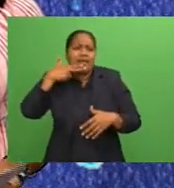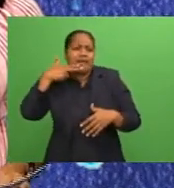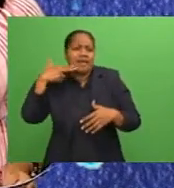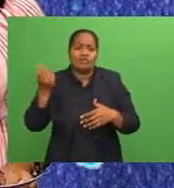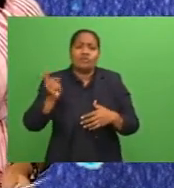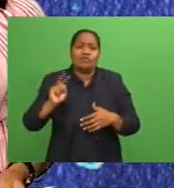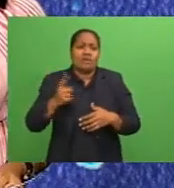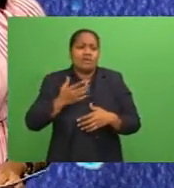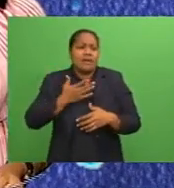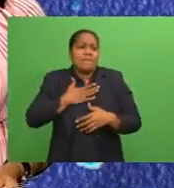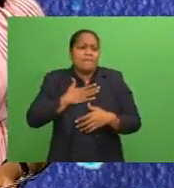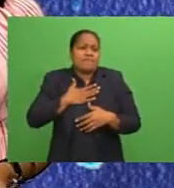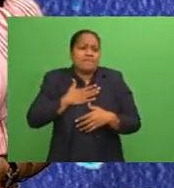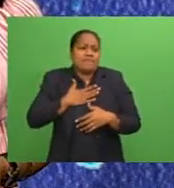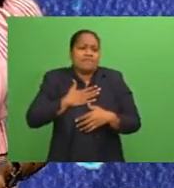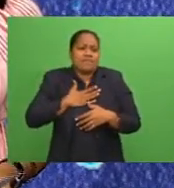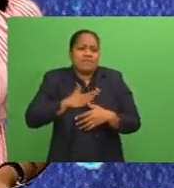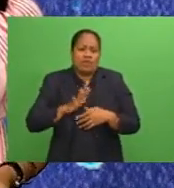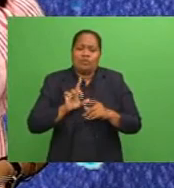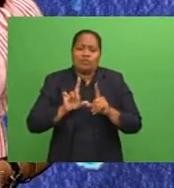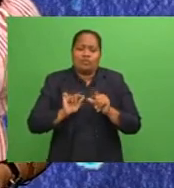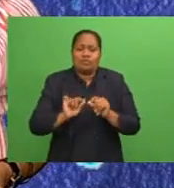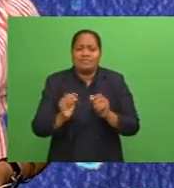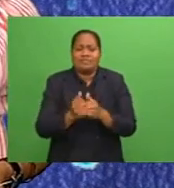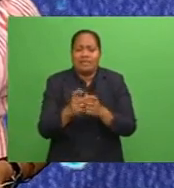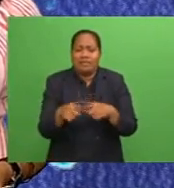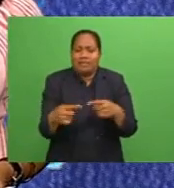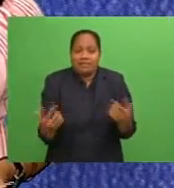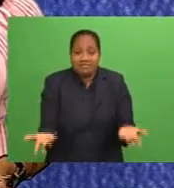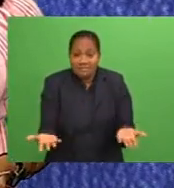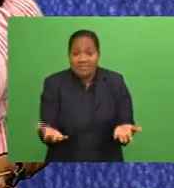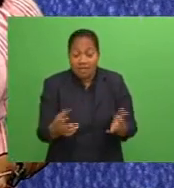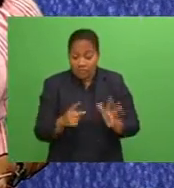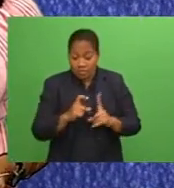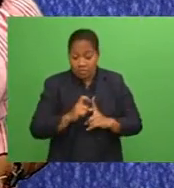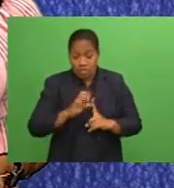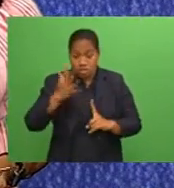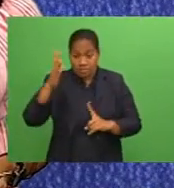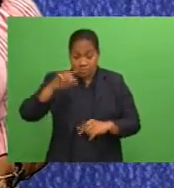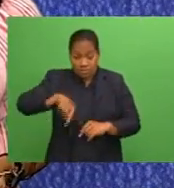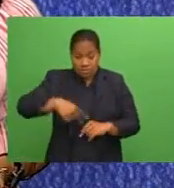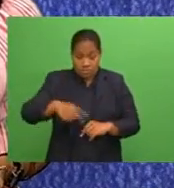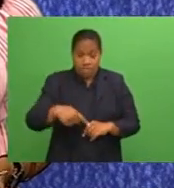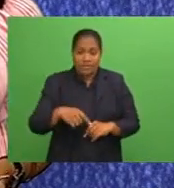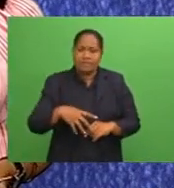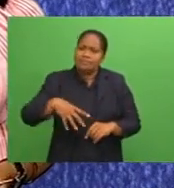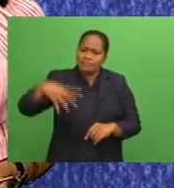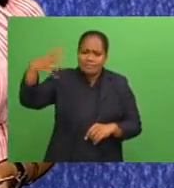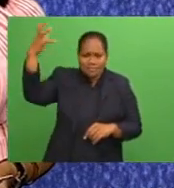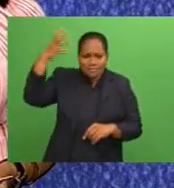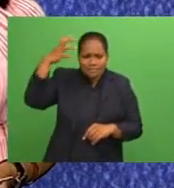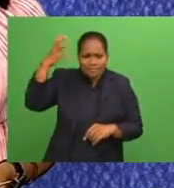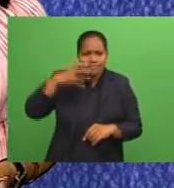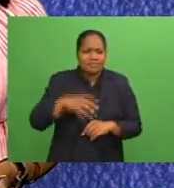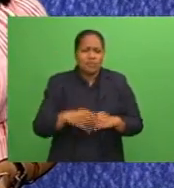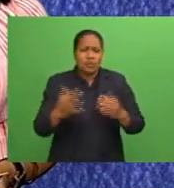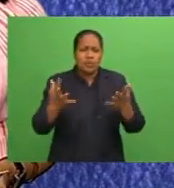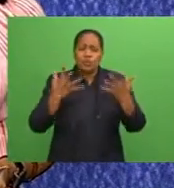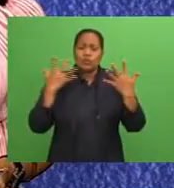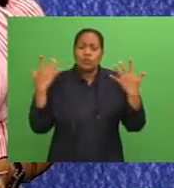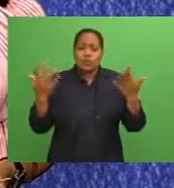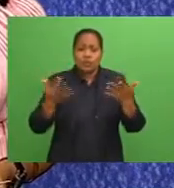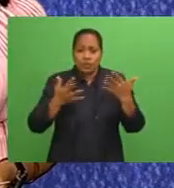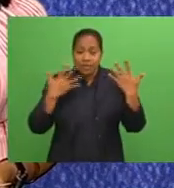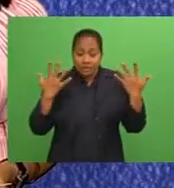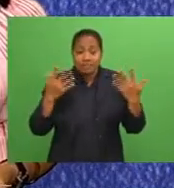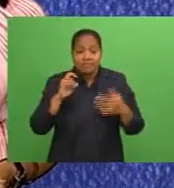you want to do so many things. East-west from Pekhaba to Suva, mild sunshine and very windy. It will